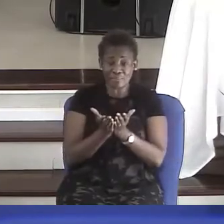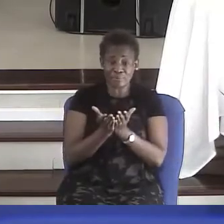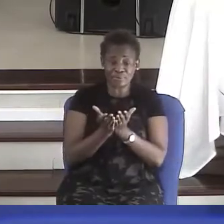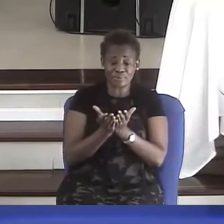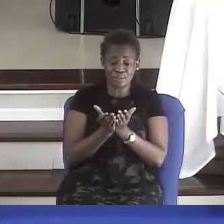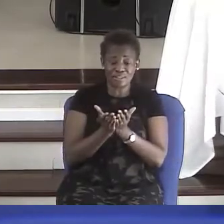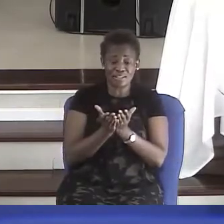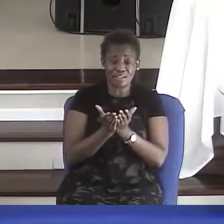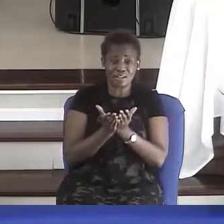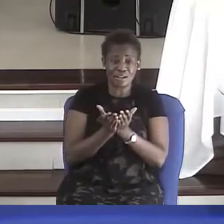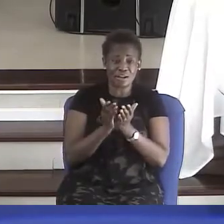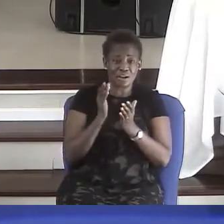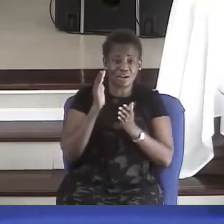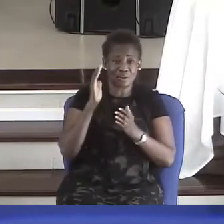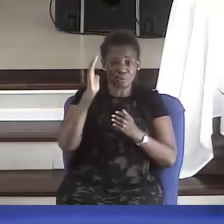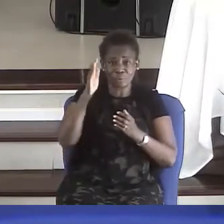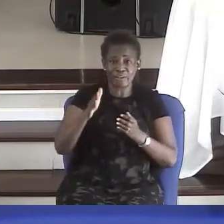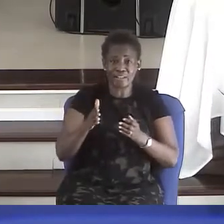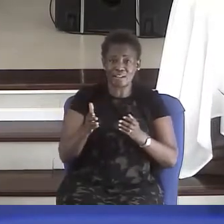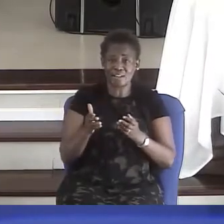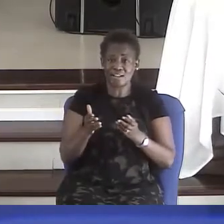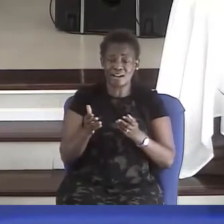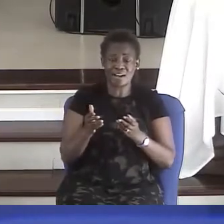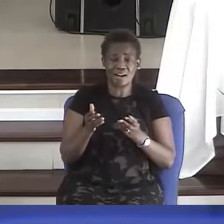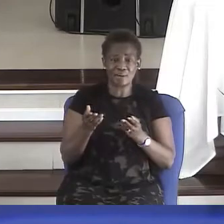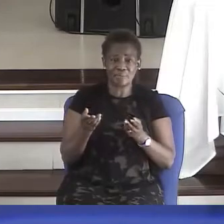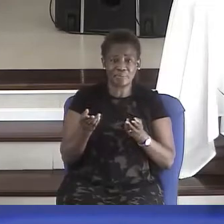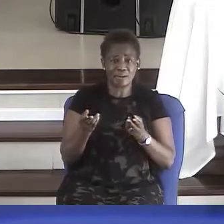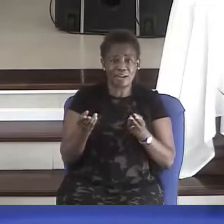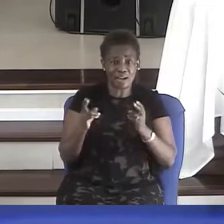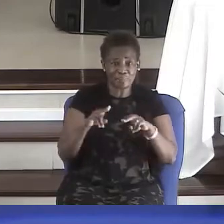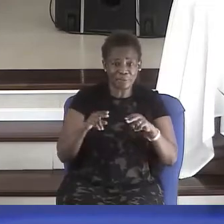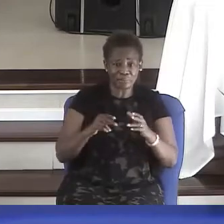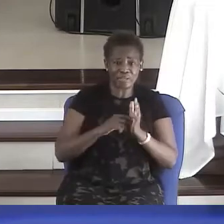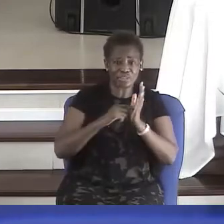sisters, it is time for back to the Bible.